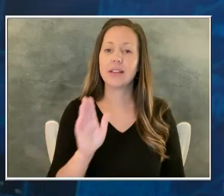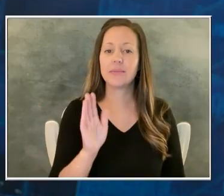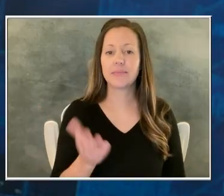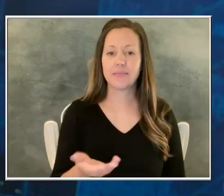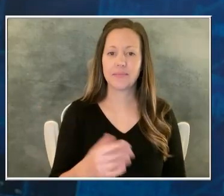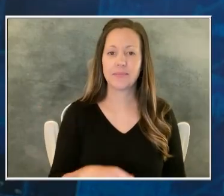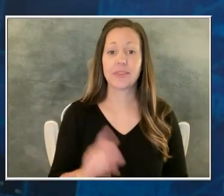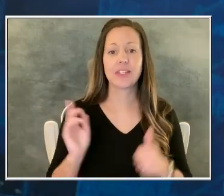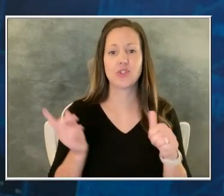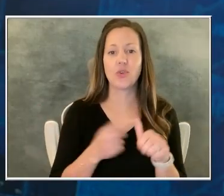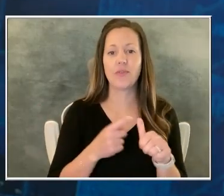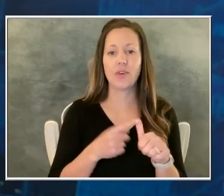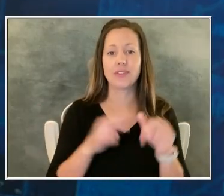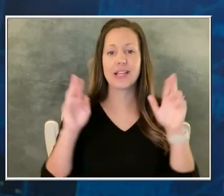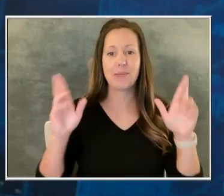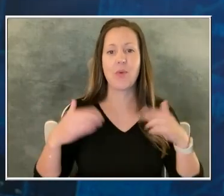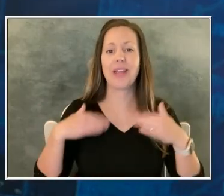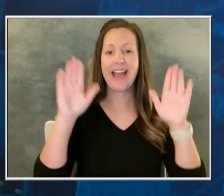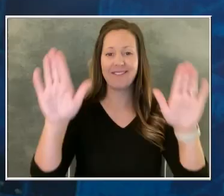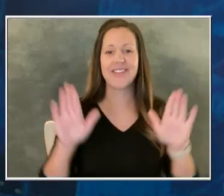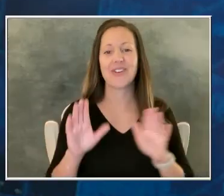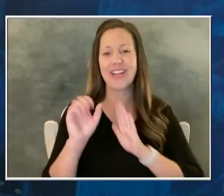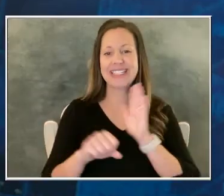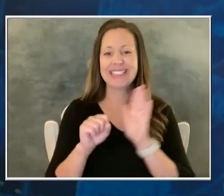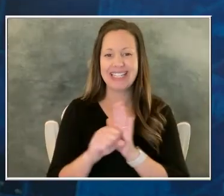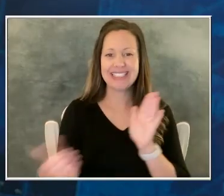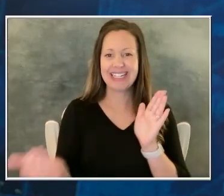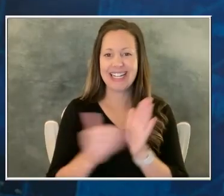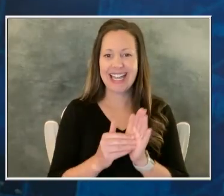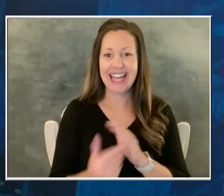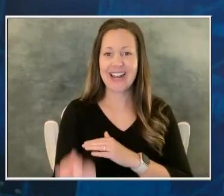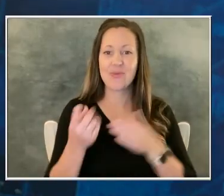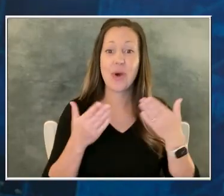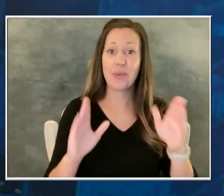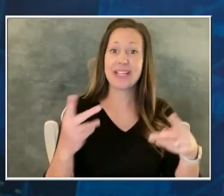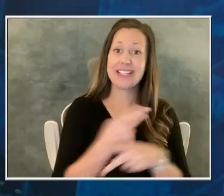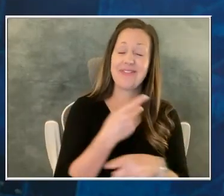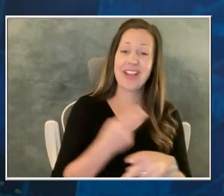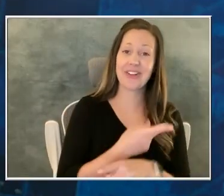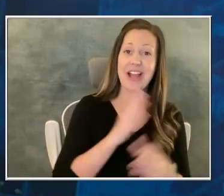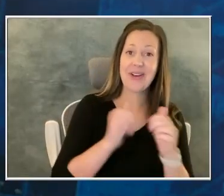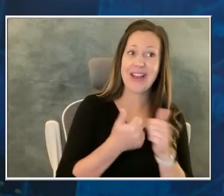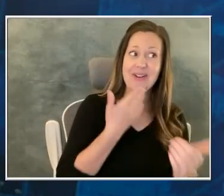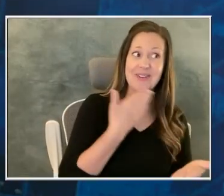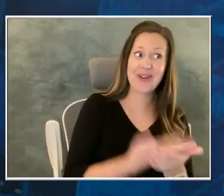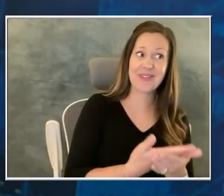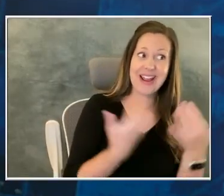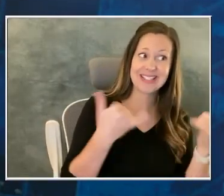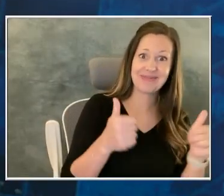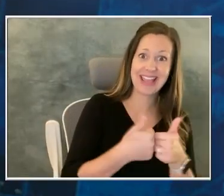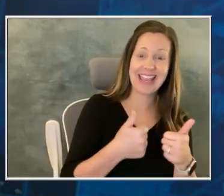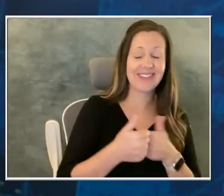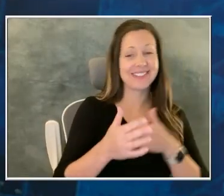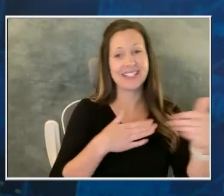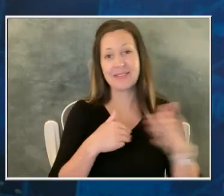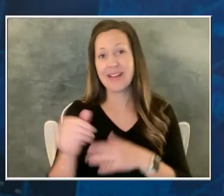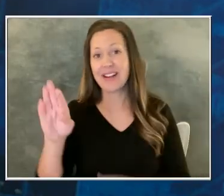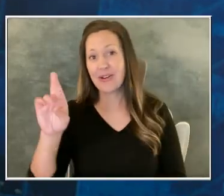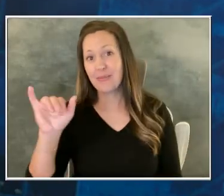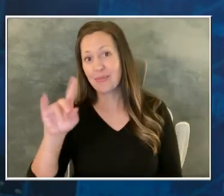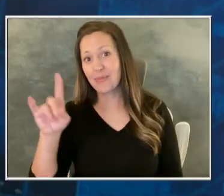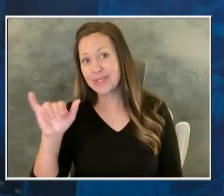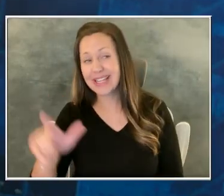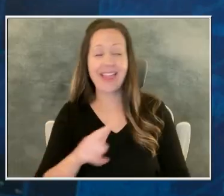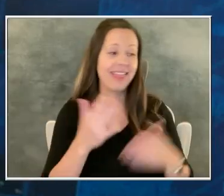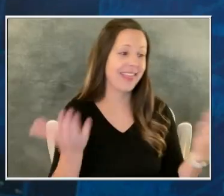off, I hope we have a great season again, right? There's only one way to find out how good we are, is to play the games. Right. And whether it's in Brazil or here or in Los Angeles